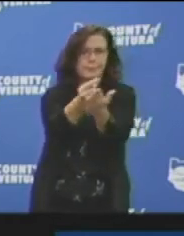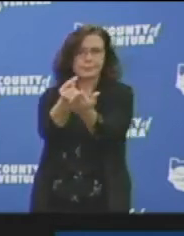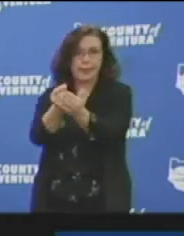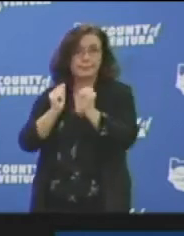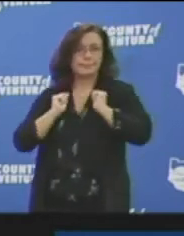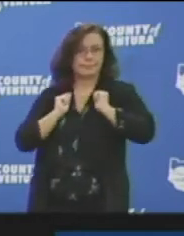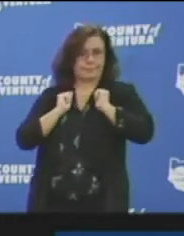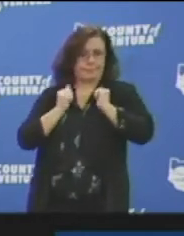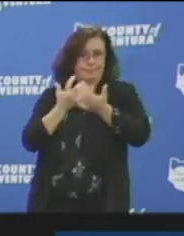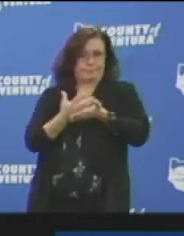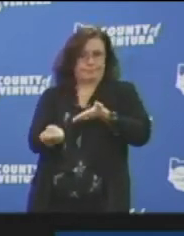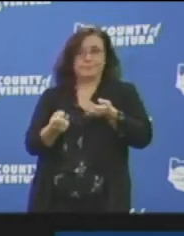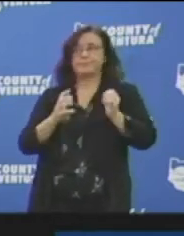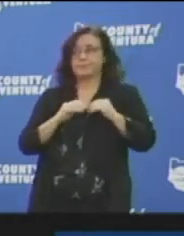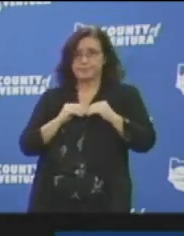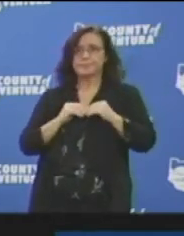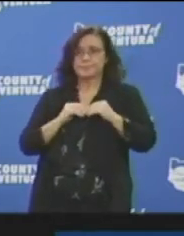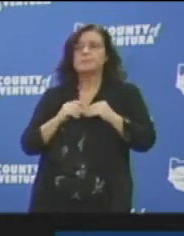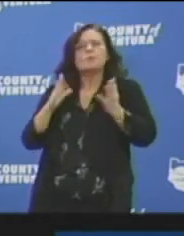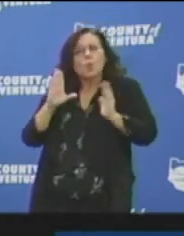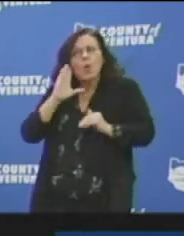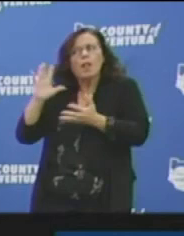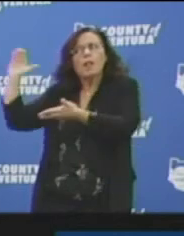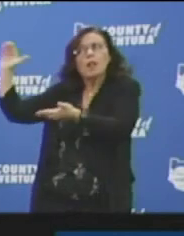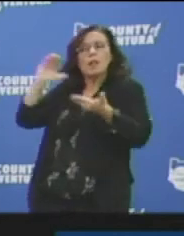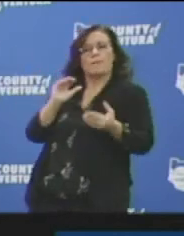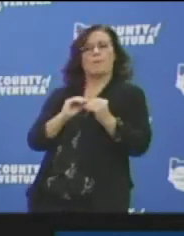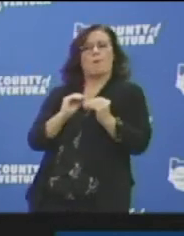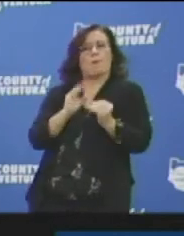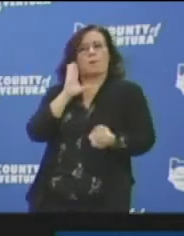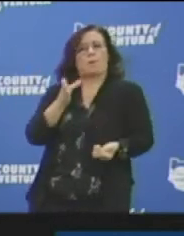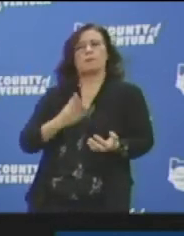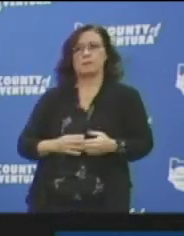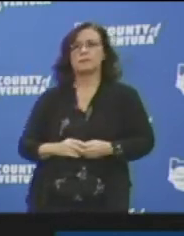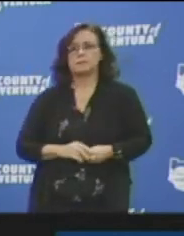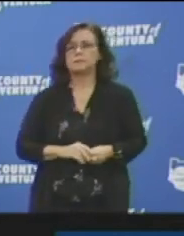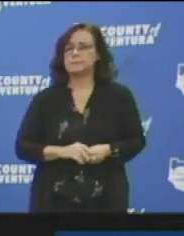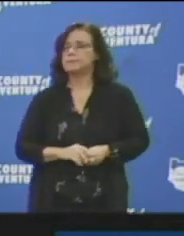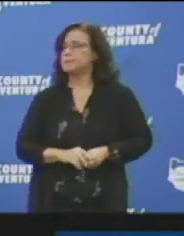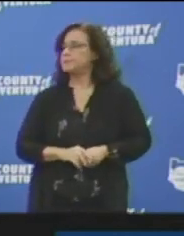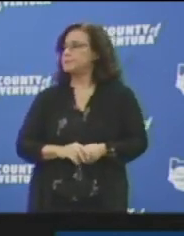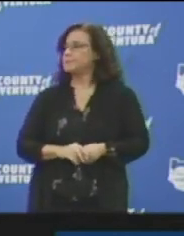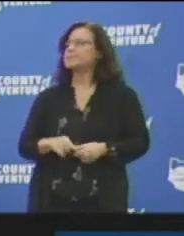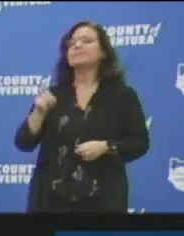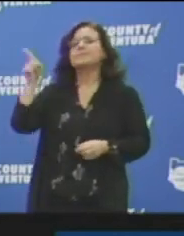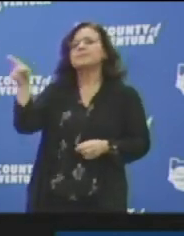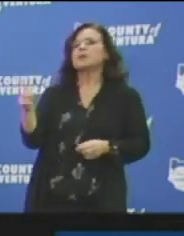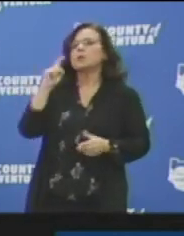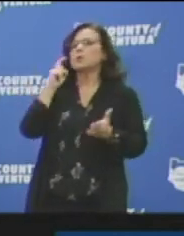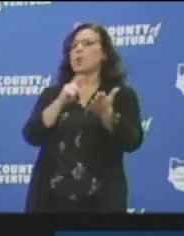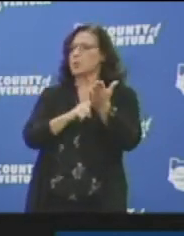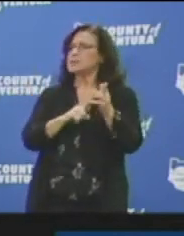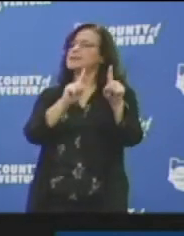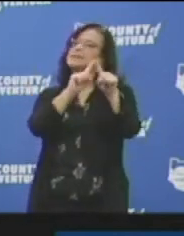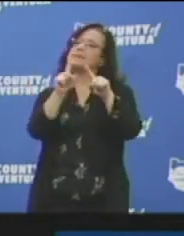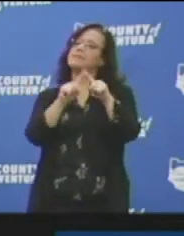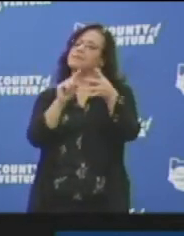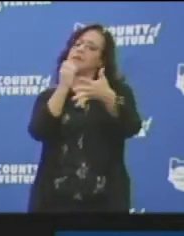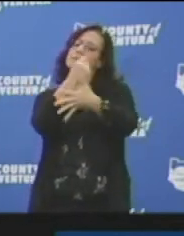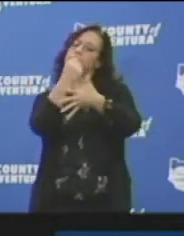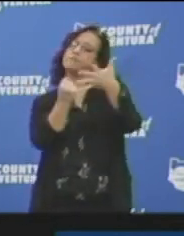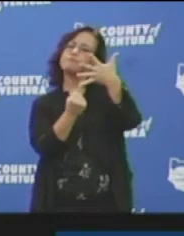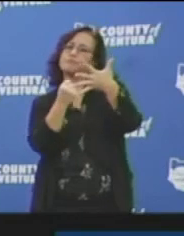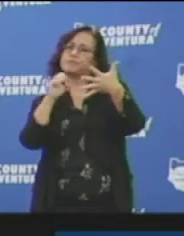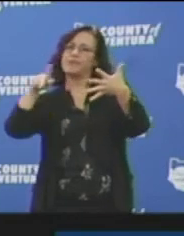the weeks. But let's look at our different phases here. Those are they on the left.